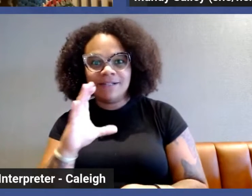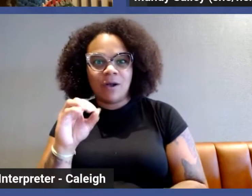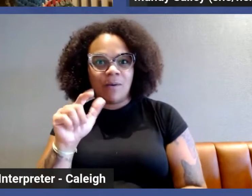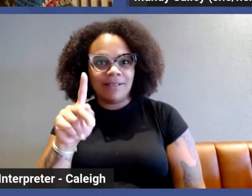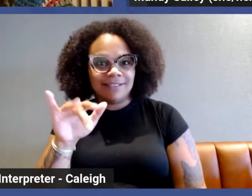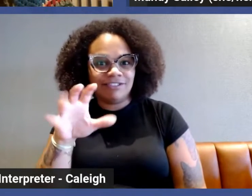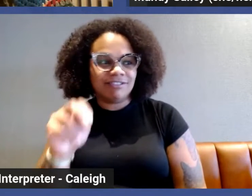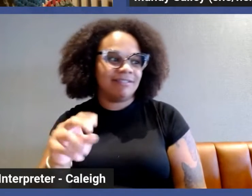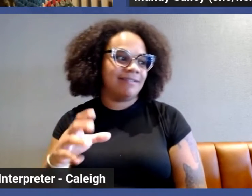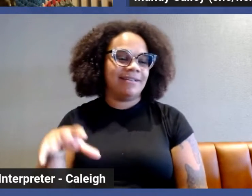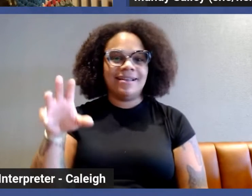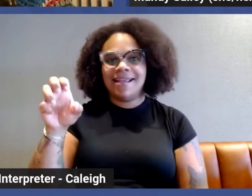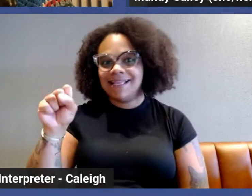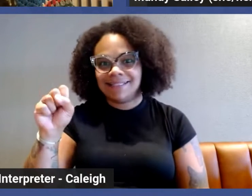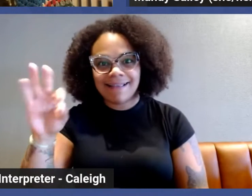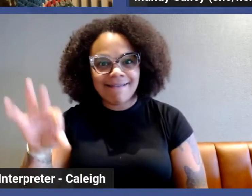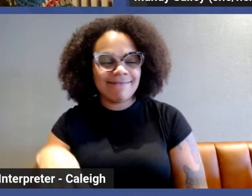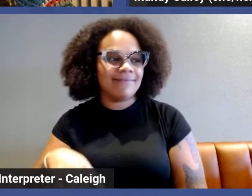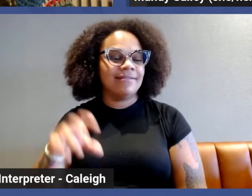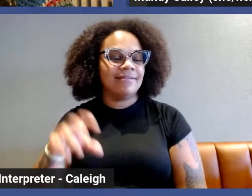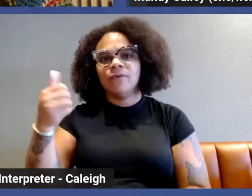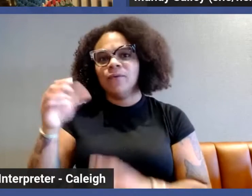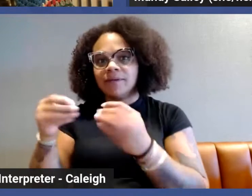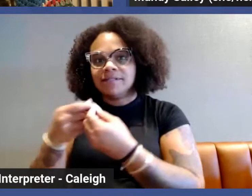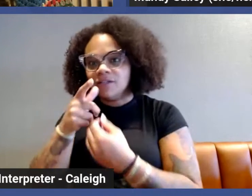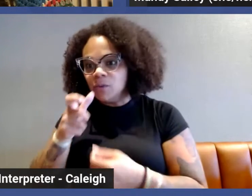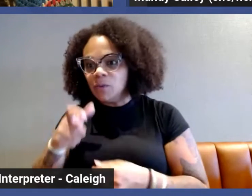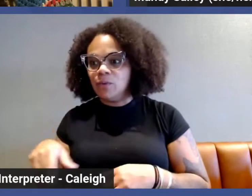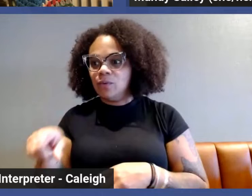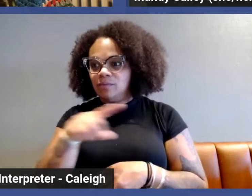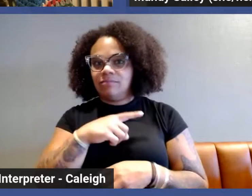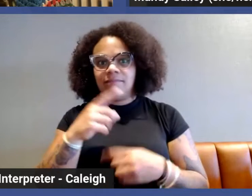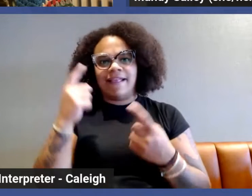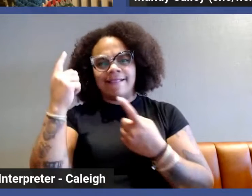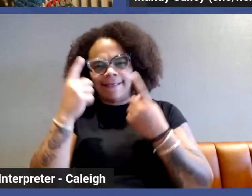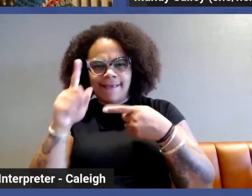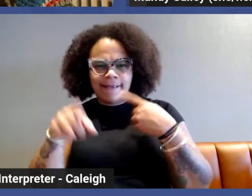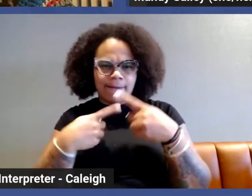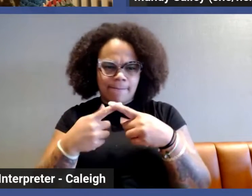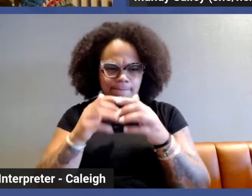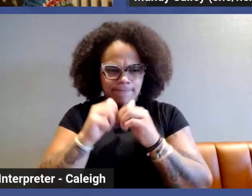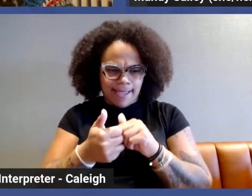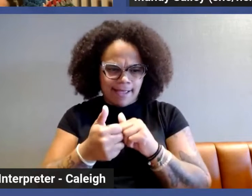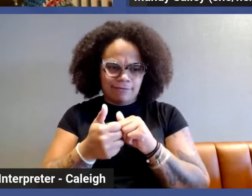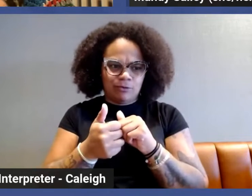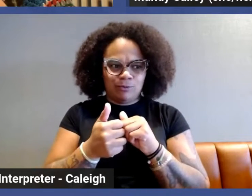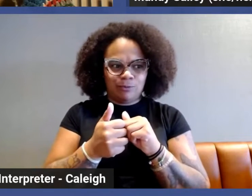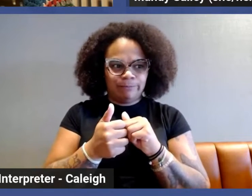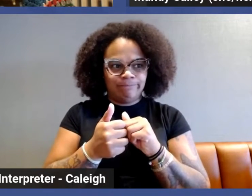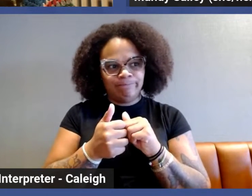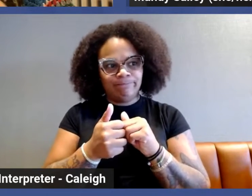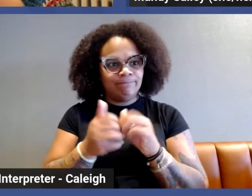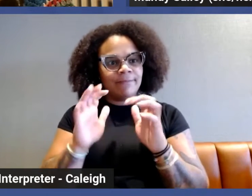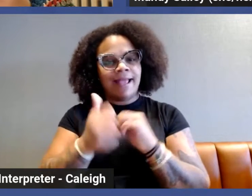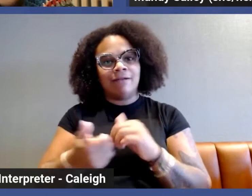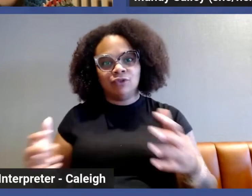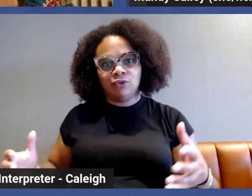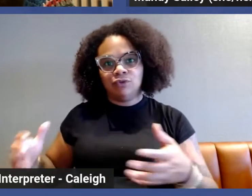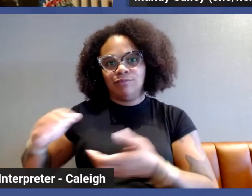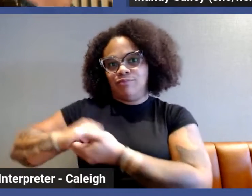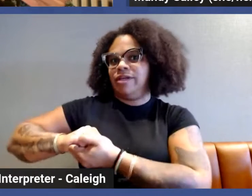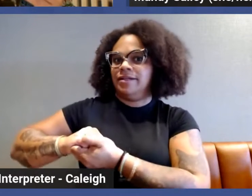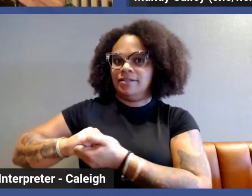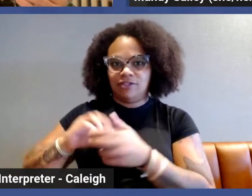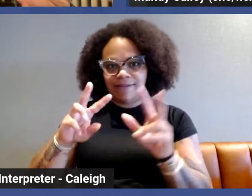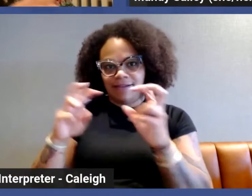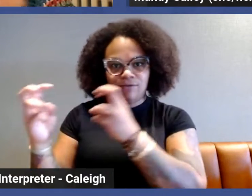other organizations that are thinking through how to bridge these issues